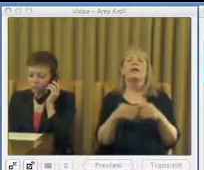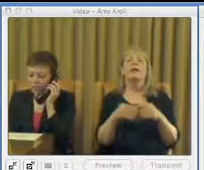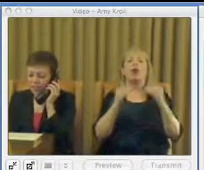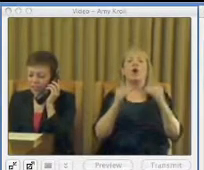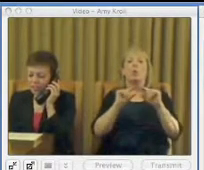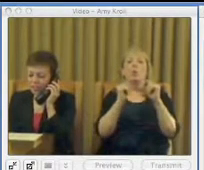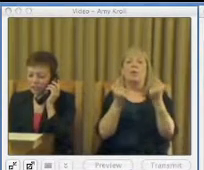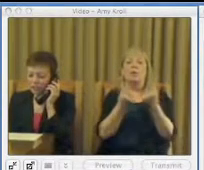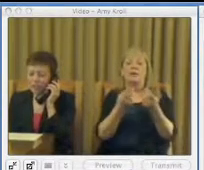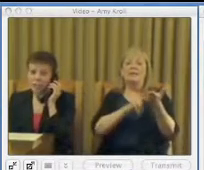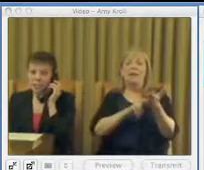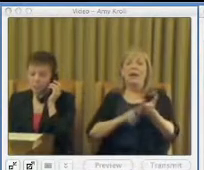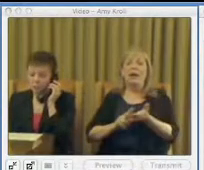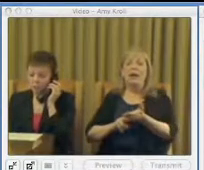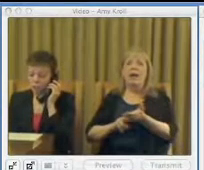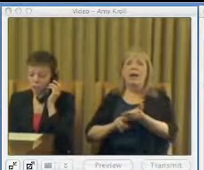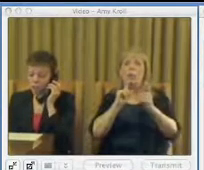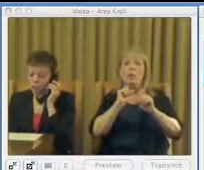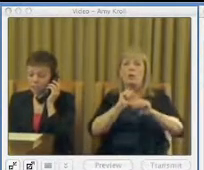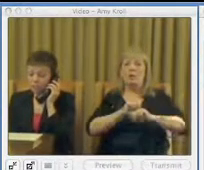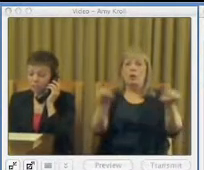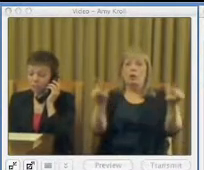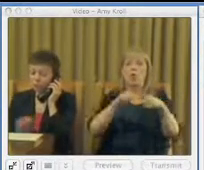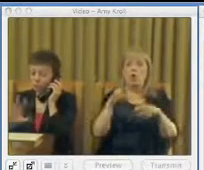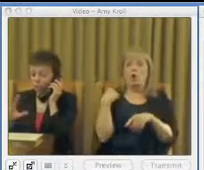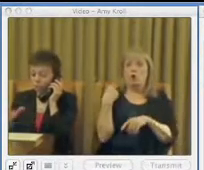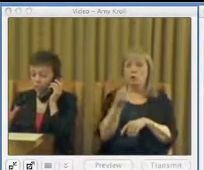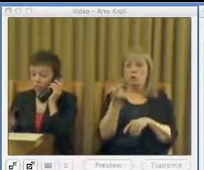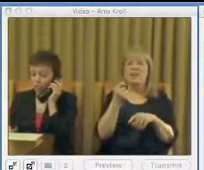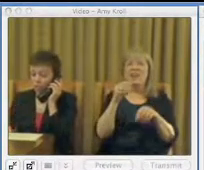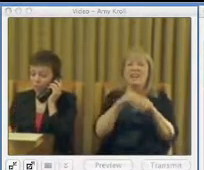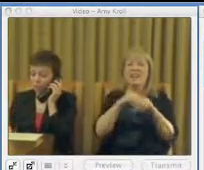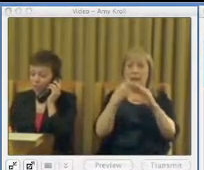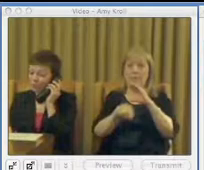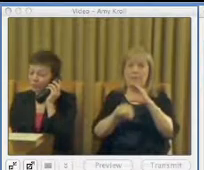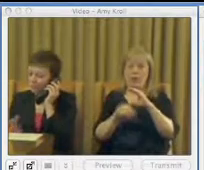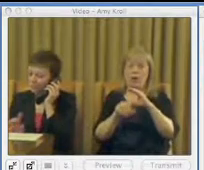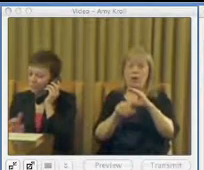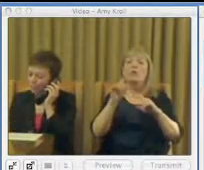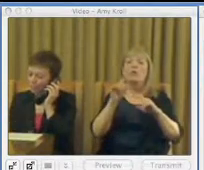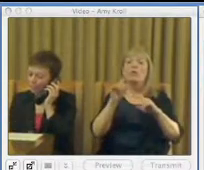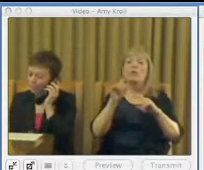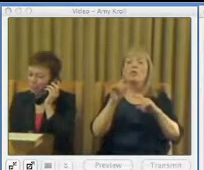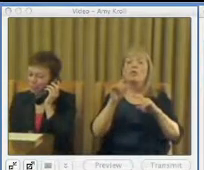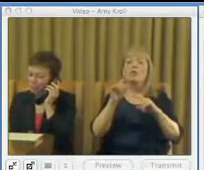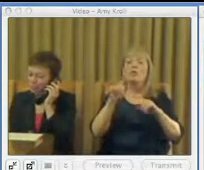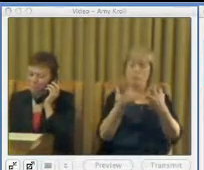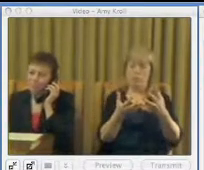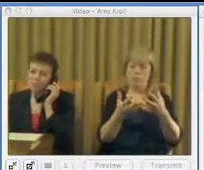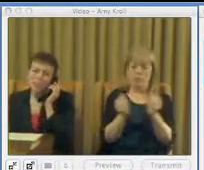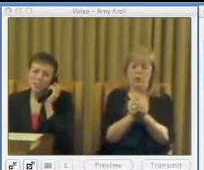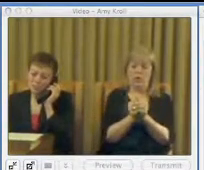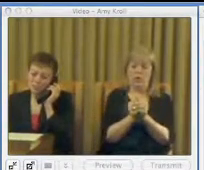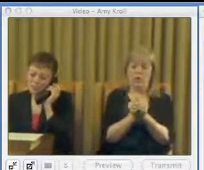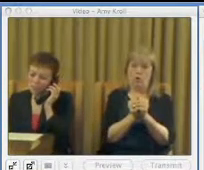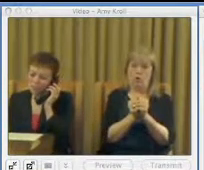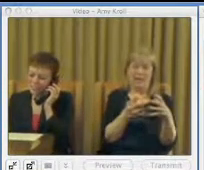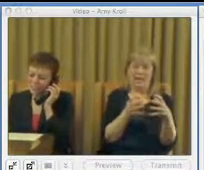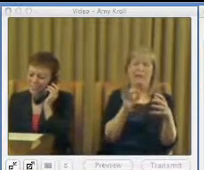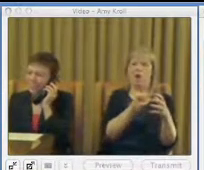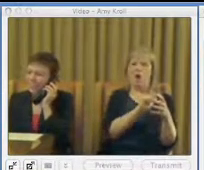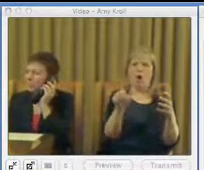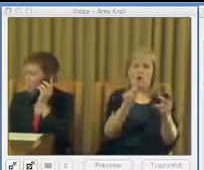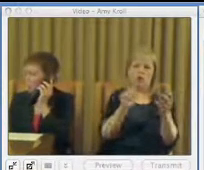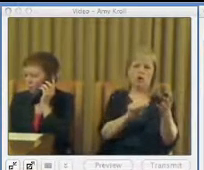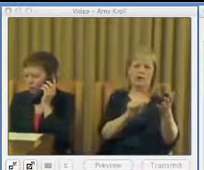A group sign-in sheet was attached to the email that was sent to you on Tuesday, so if you watched as a group of individuals, and I know some of you did, then